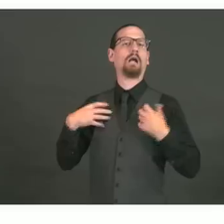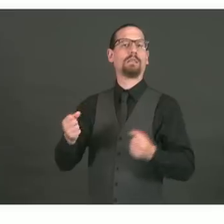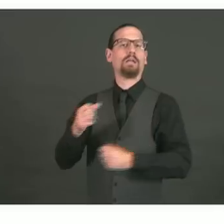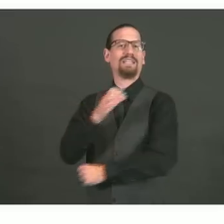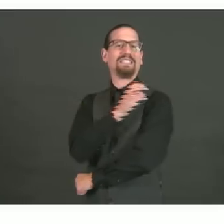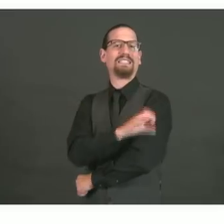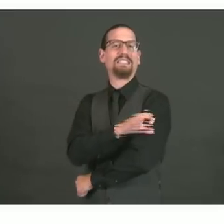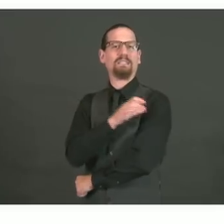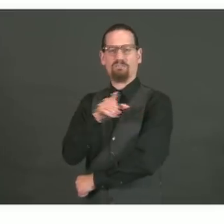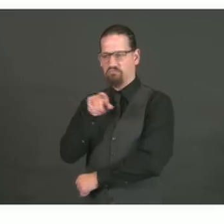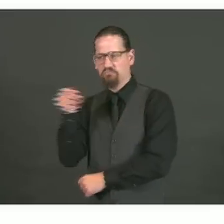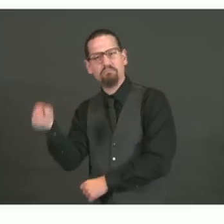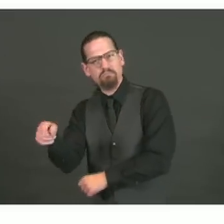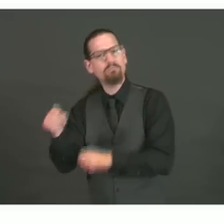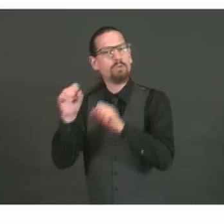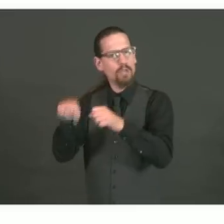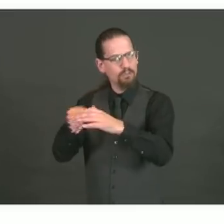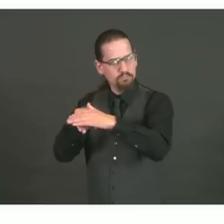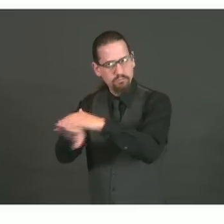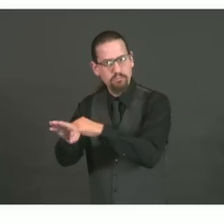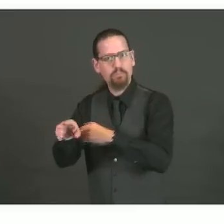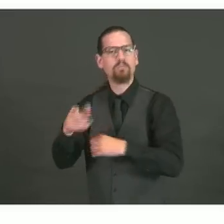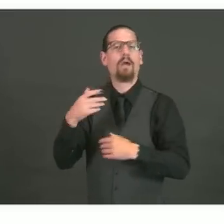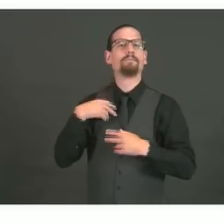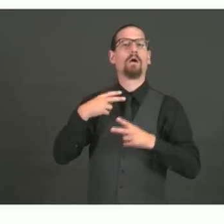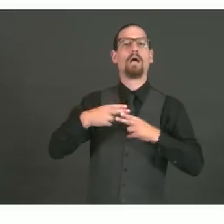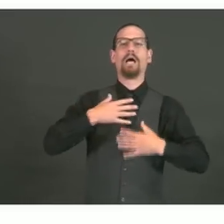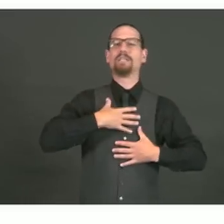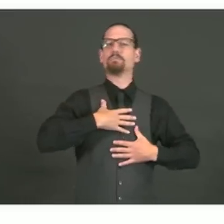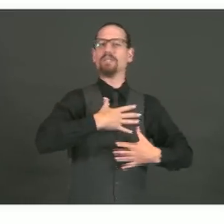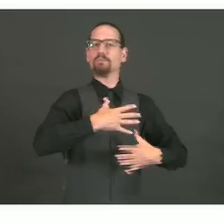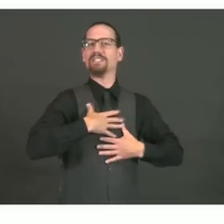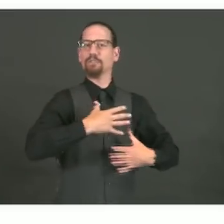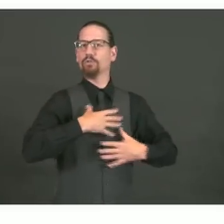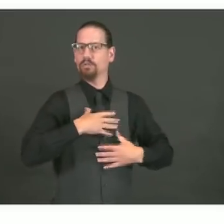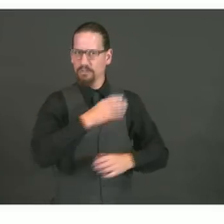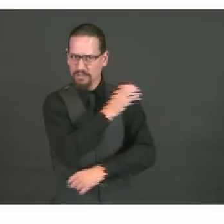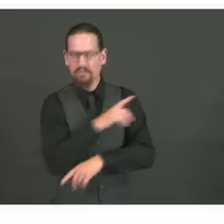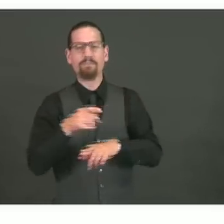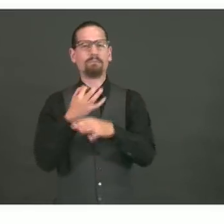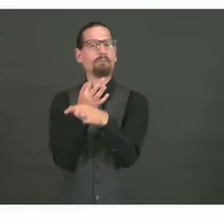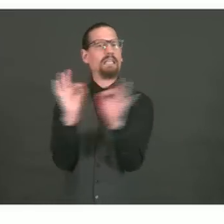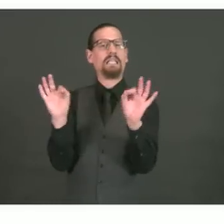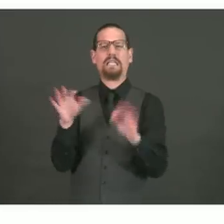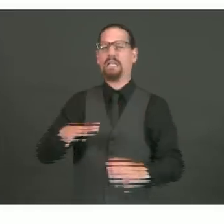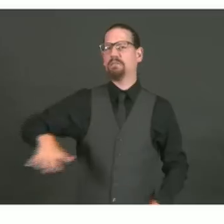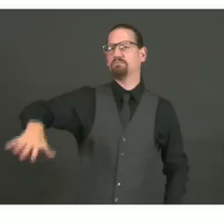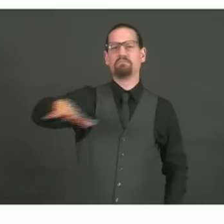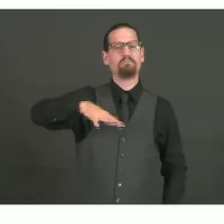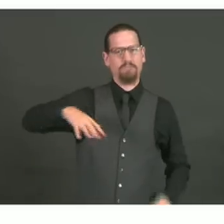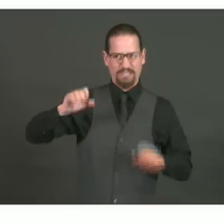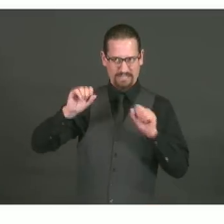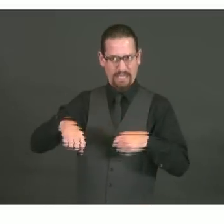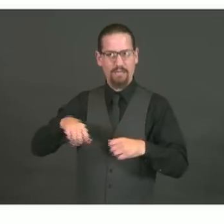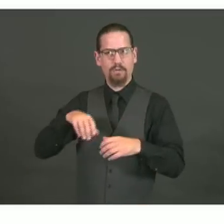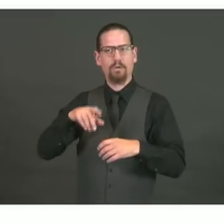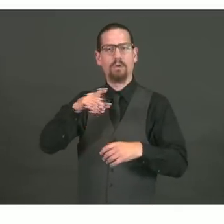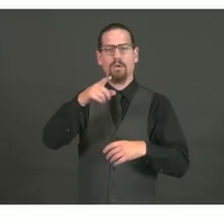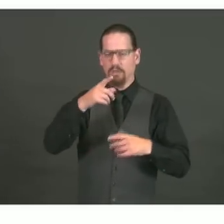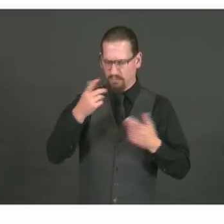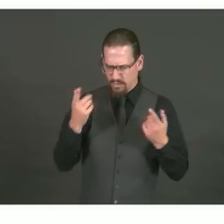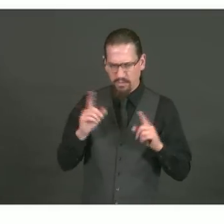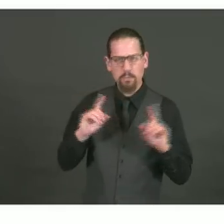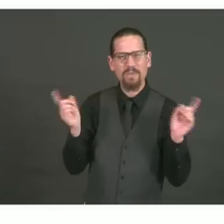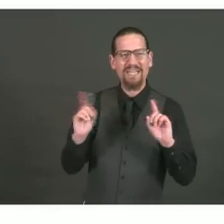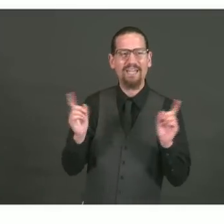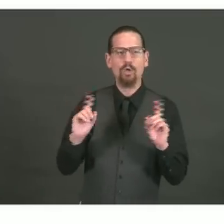provide you with free testing. If you're not sure where there's a respiratory clinic or a community health clinic,